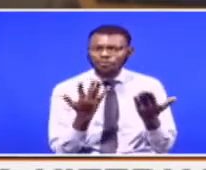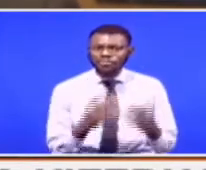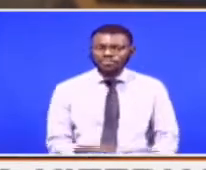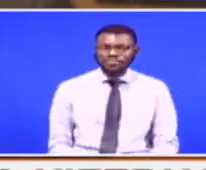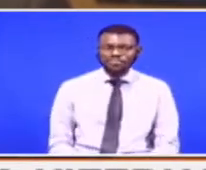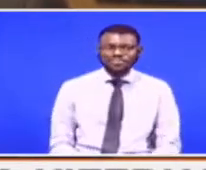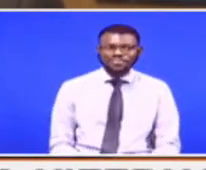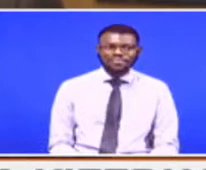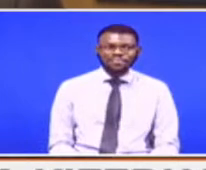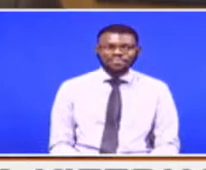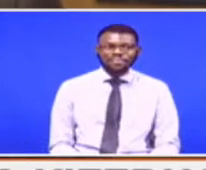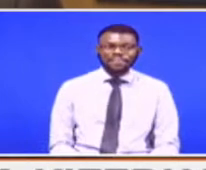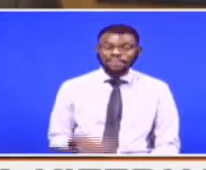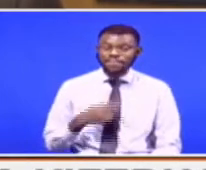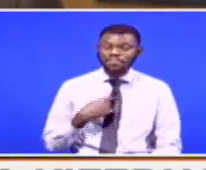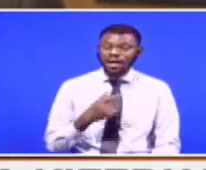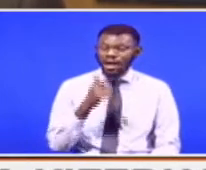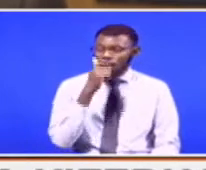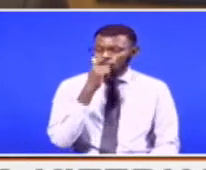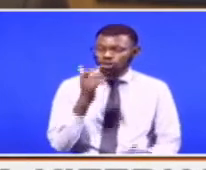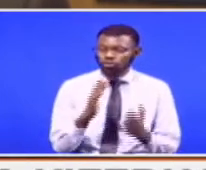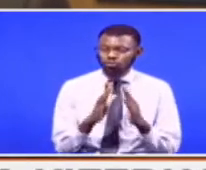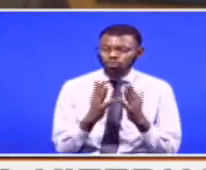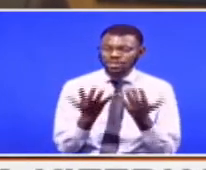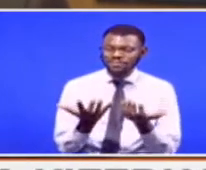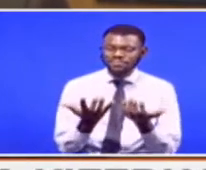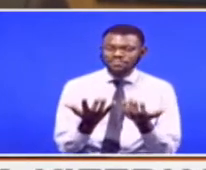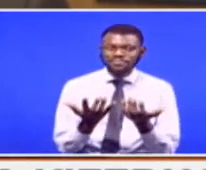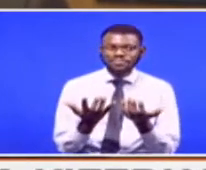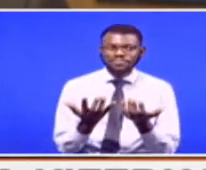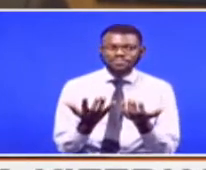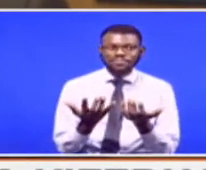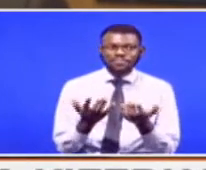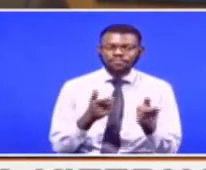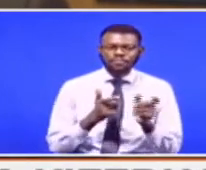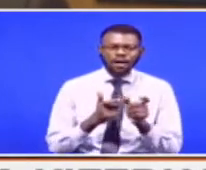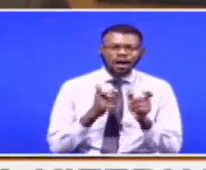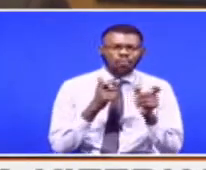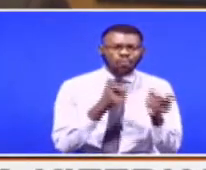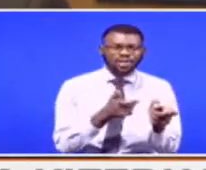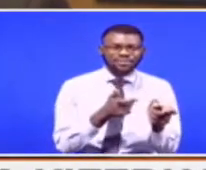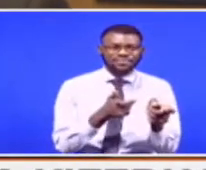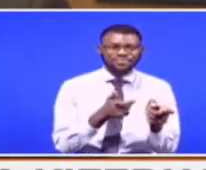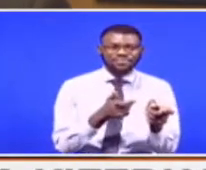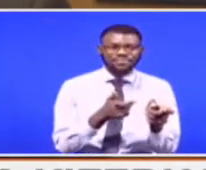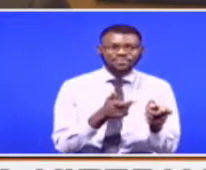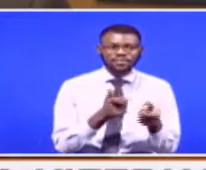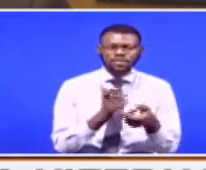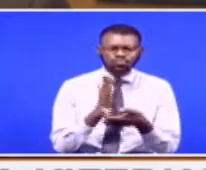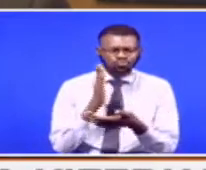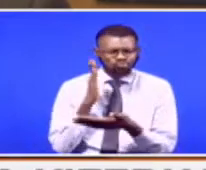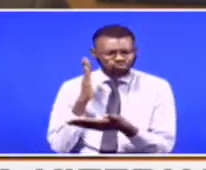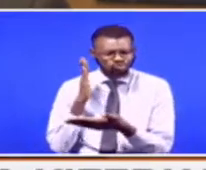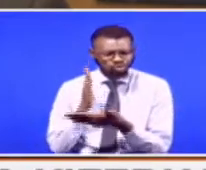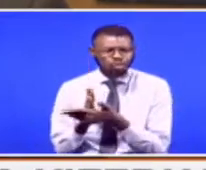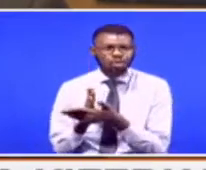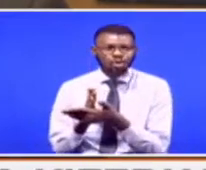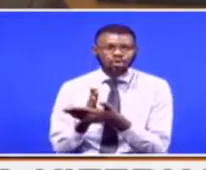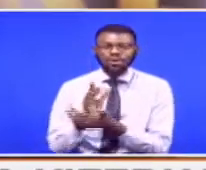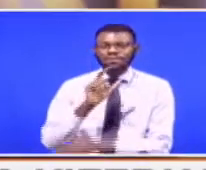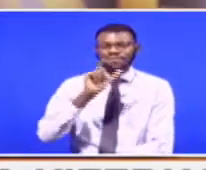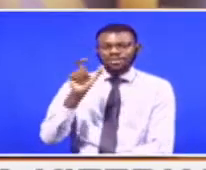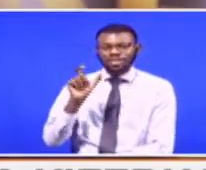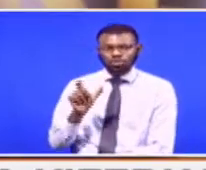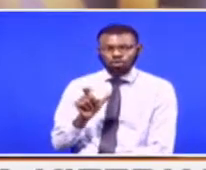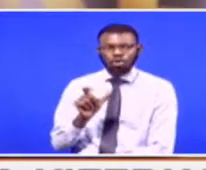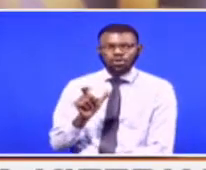And my wish is to see this award become a truly regional